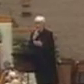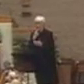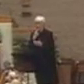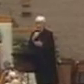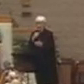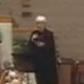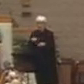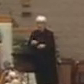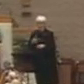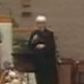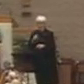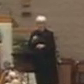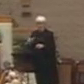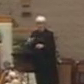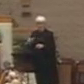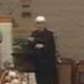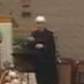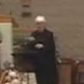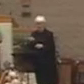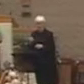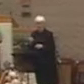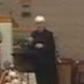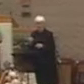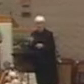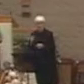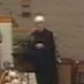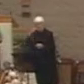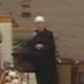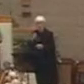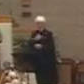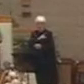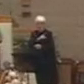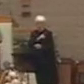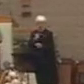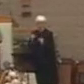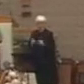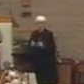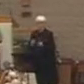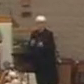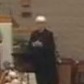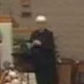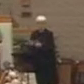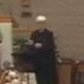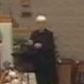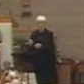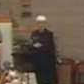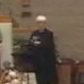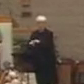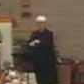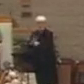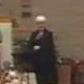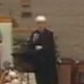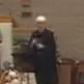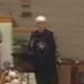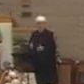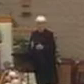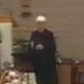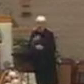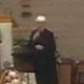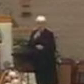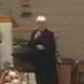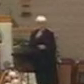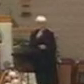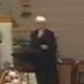This is Paul the Pharisee. This is Paul the one who persecuted the early Christians. This is Paul the Taliban